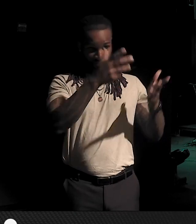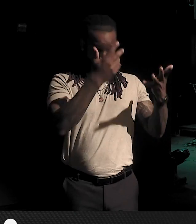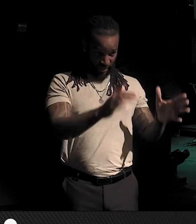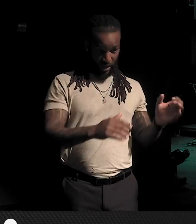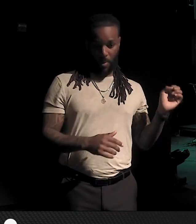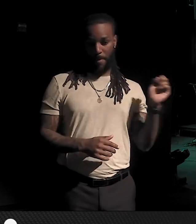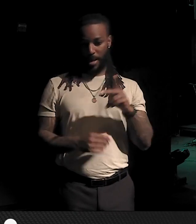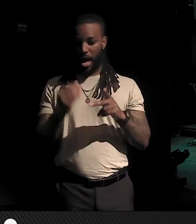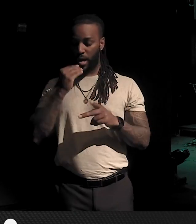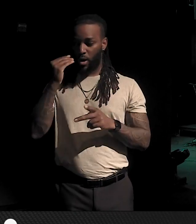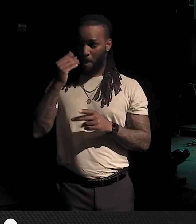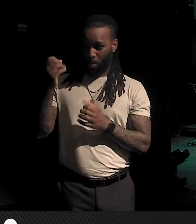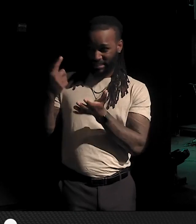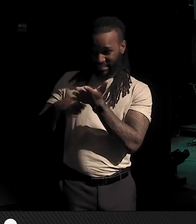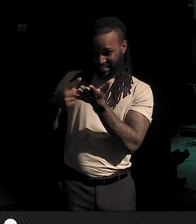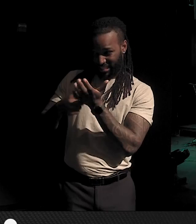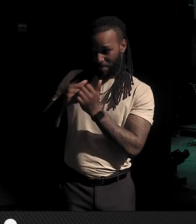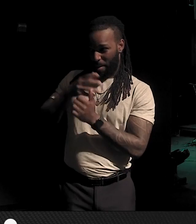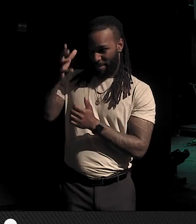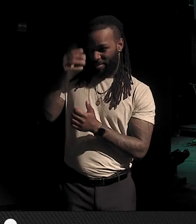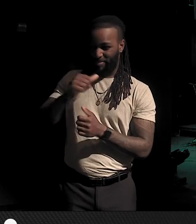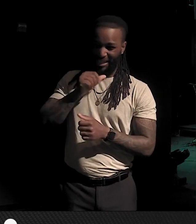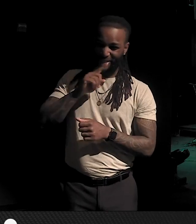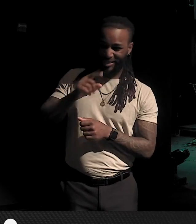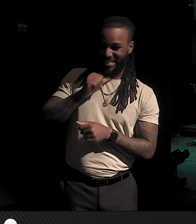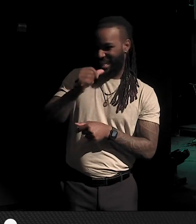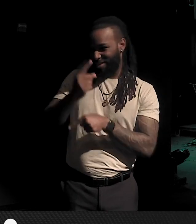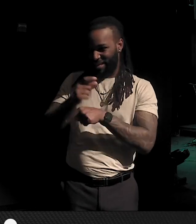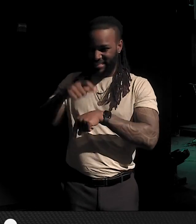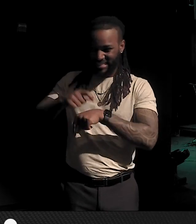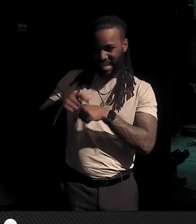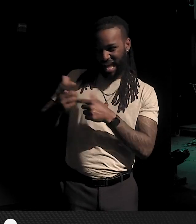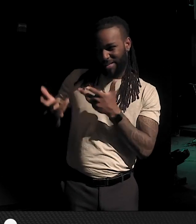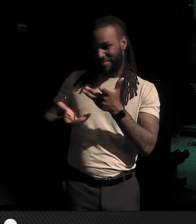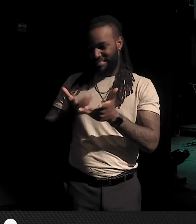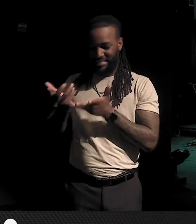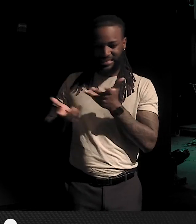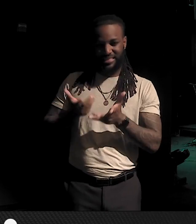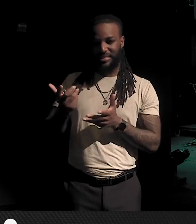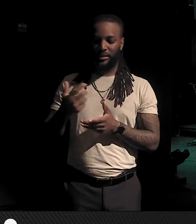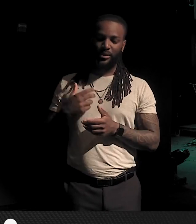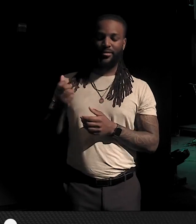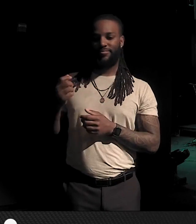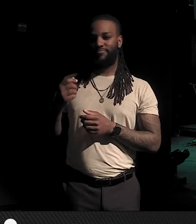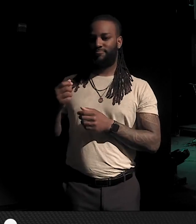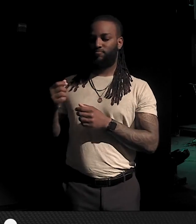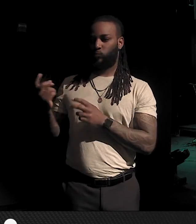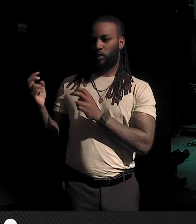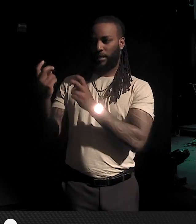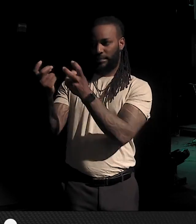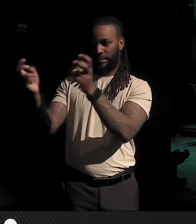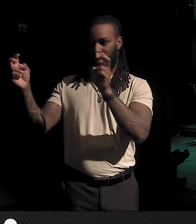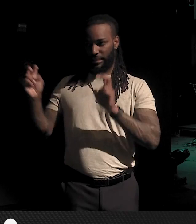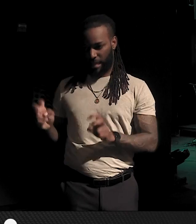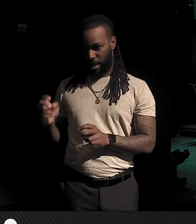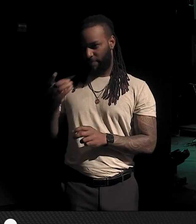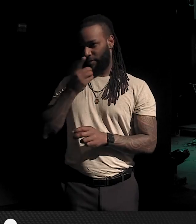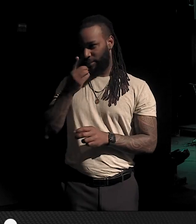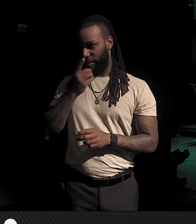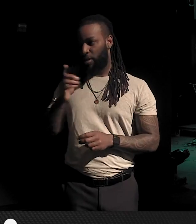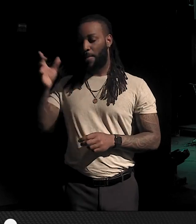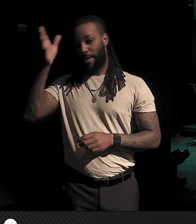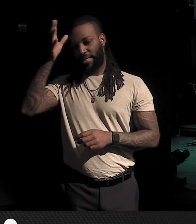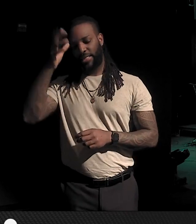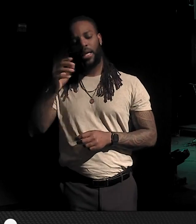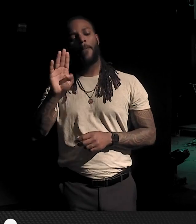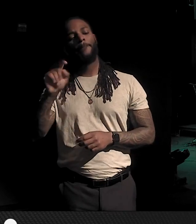talk to my parents about it, but I wasn't sure the timing, but word had gotten ahead of me. I remember the night I got home, we sat down for our first family dinner and my dad said, hey Beth, why don't